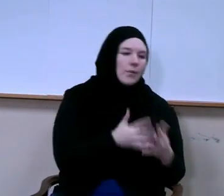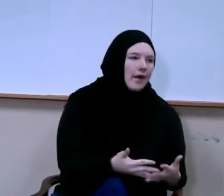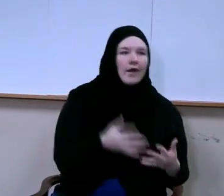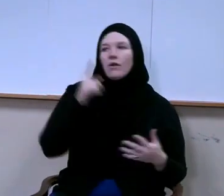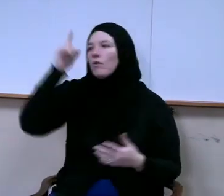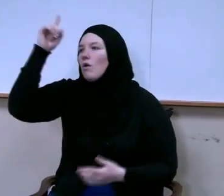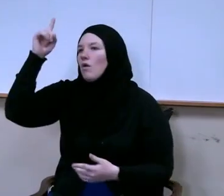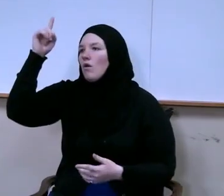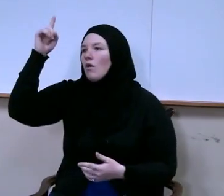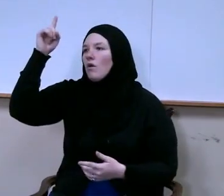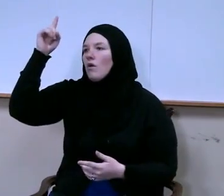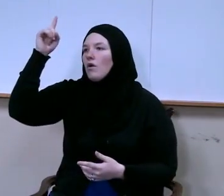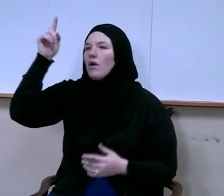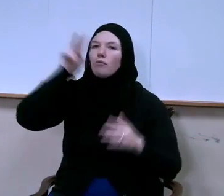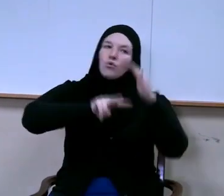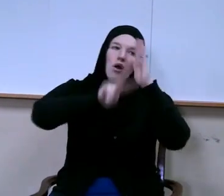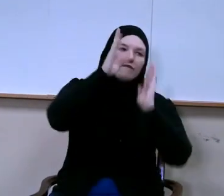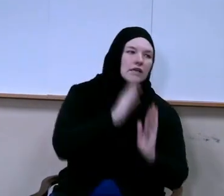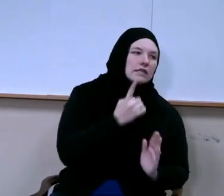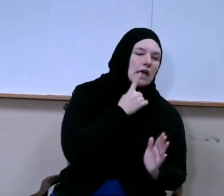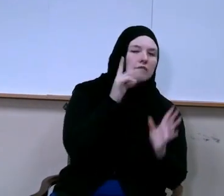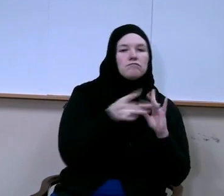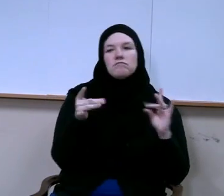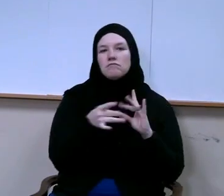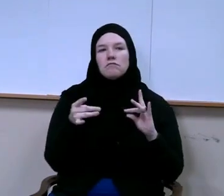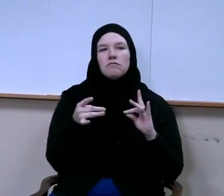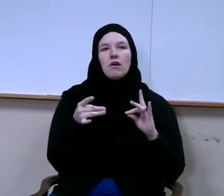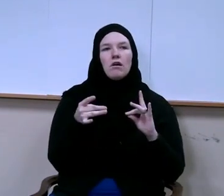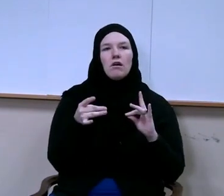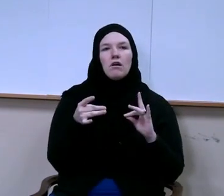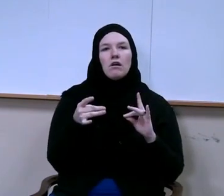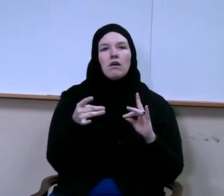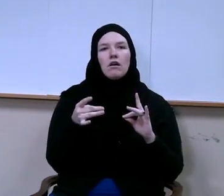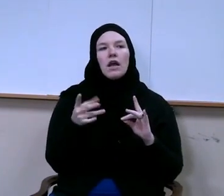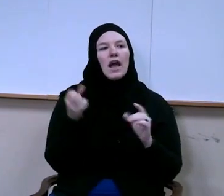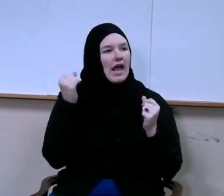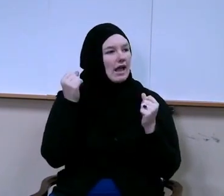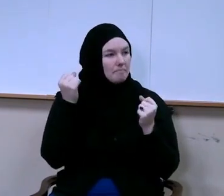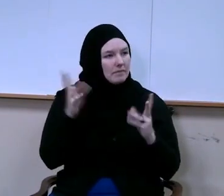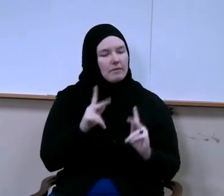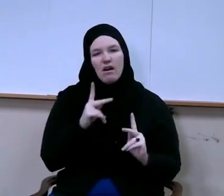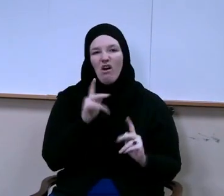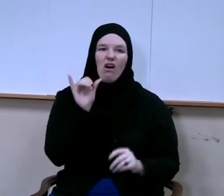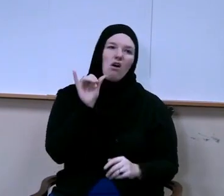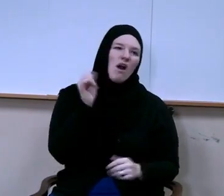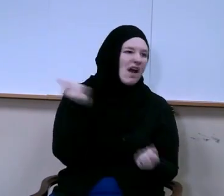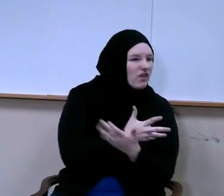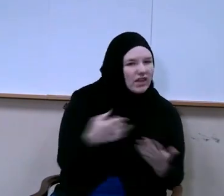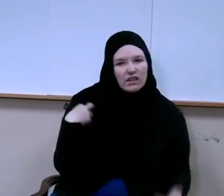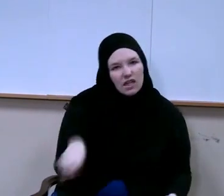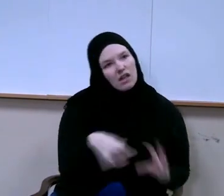Quran, Allah, the Prophet said this, the Prophet said that, they say, oh, is everything deen? Is everything